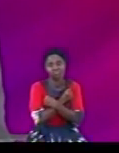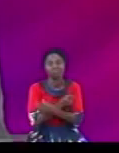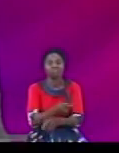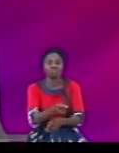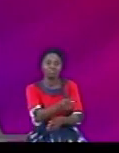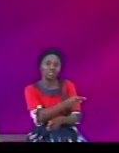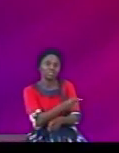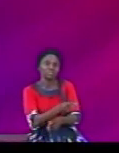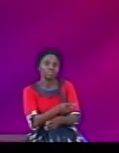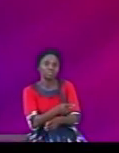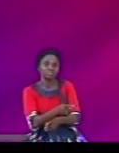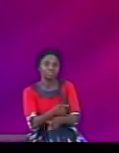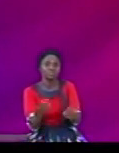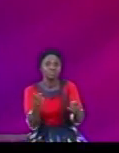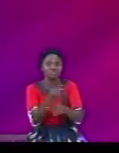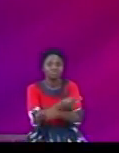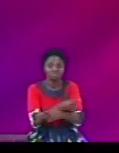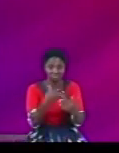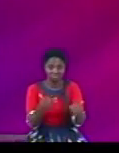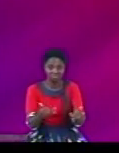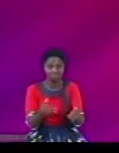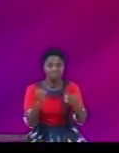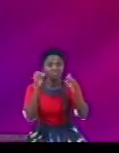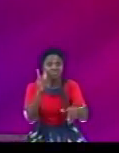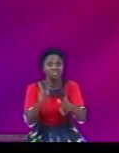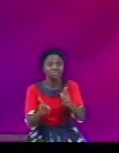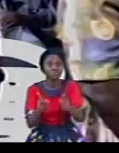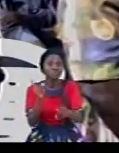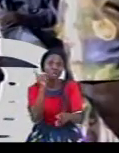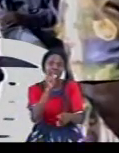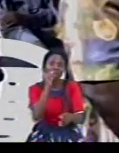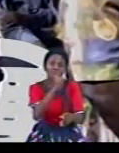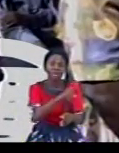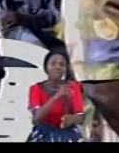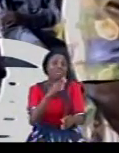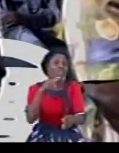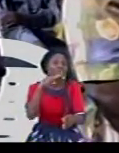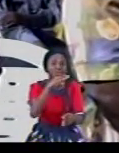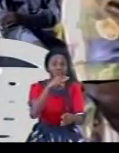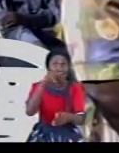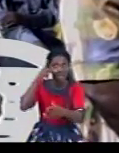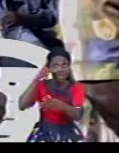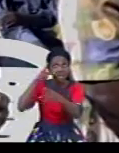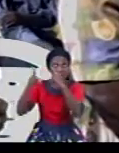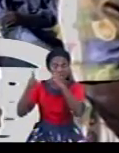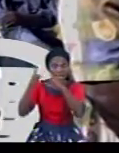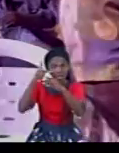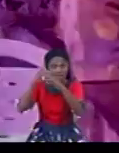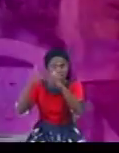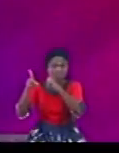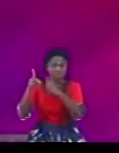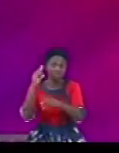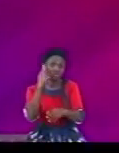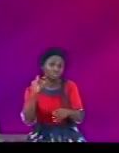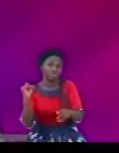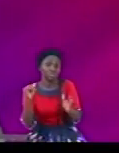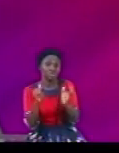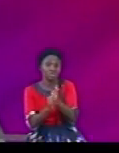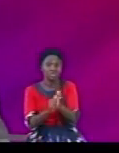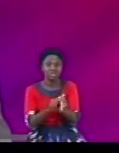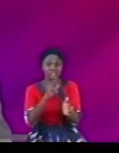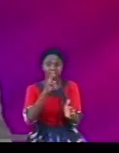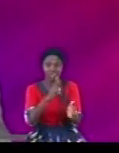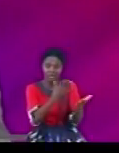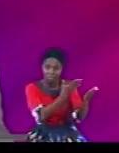that are taking people back to falsehood. Oh God, I don't want to become a victim of their deception.